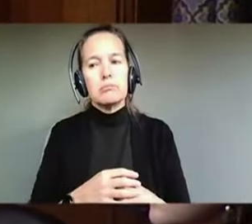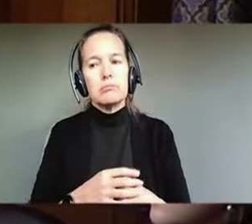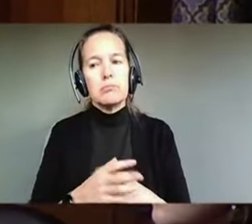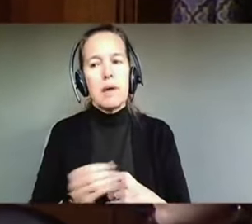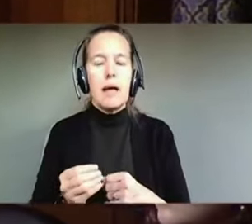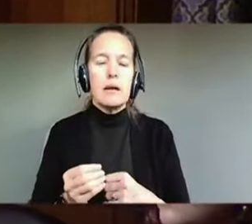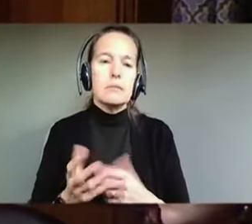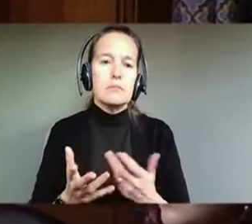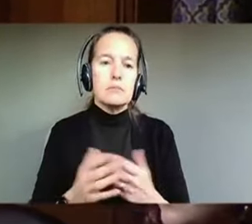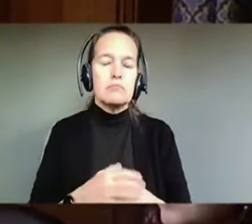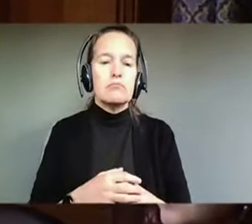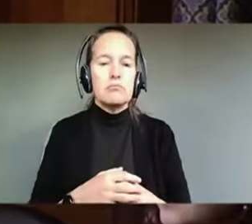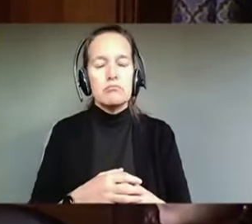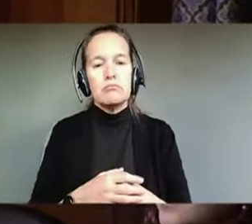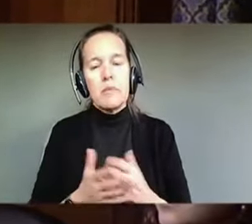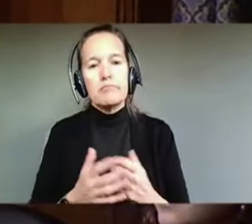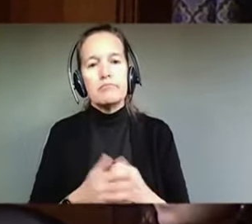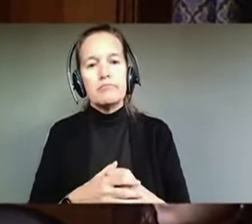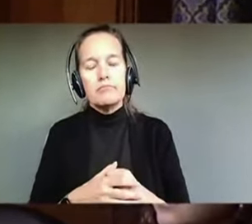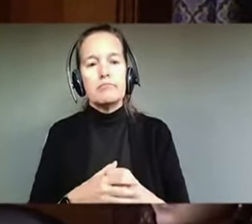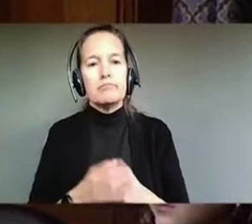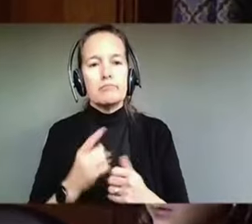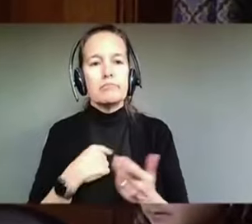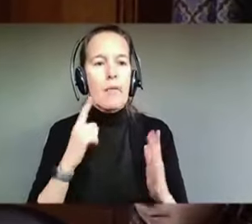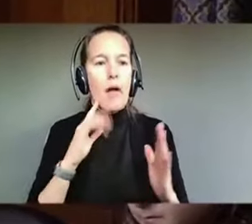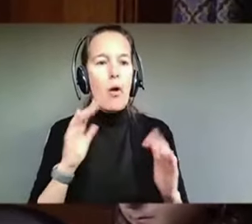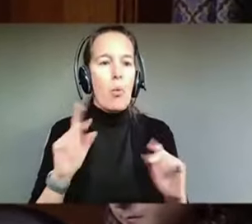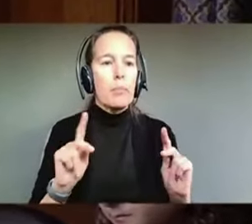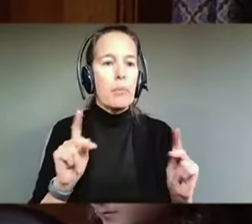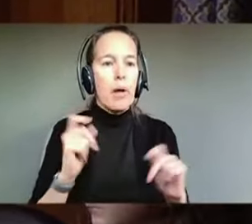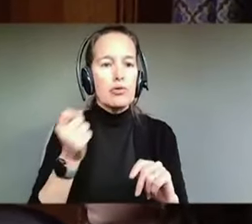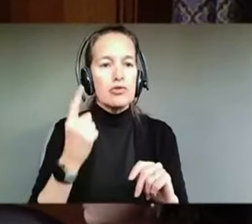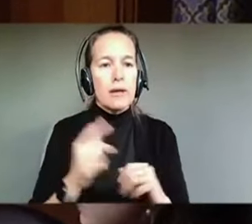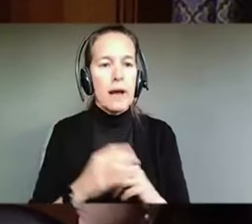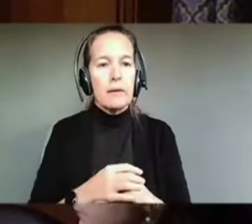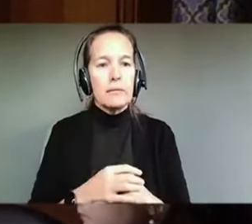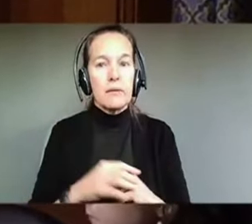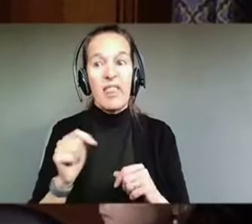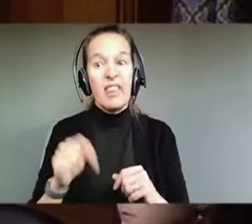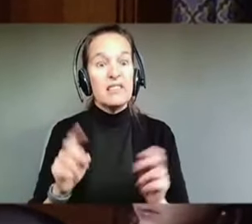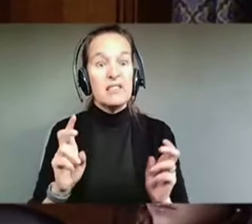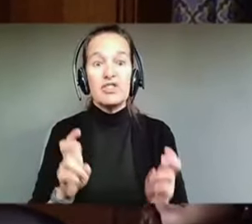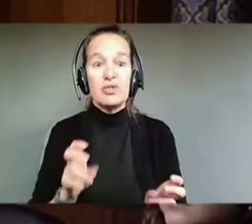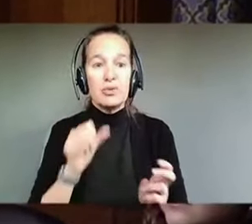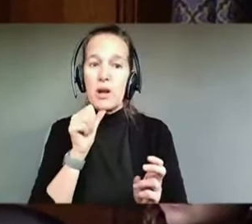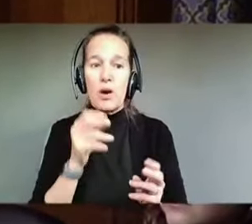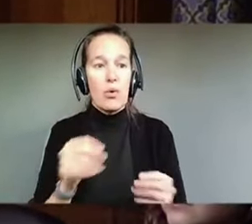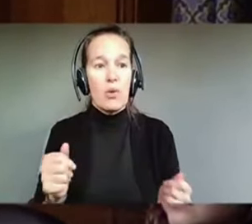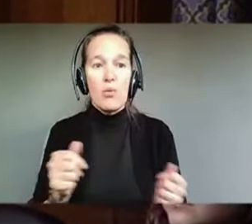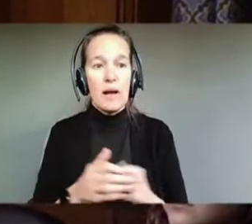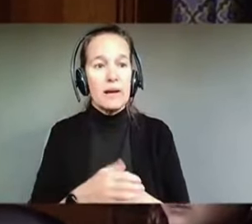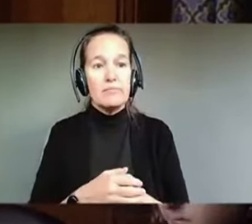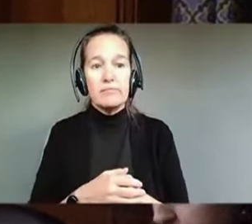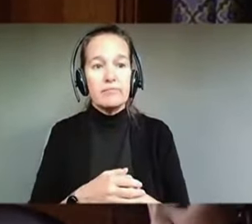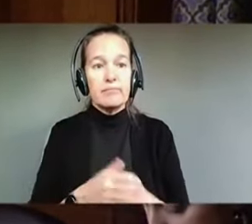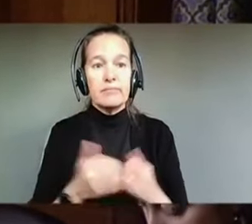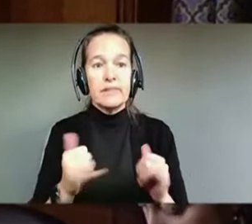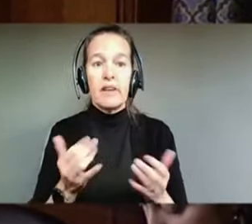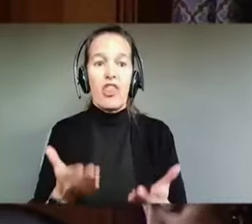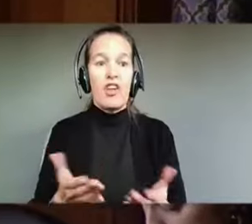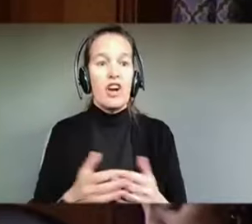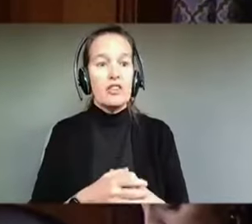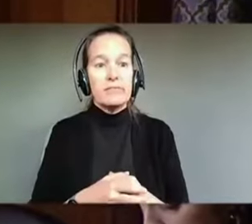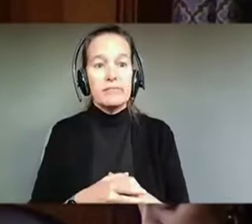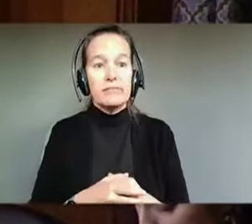and I just hope people understand it. This is not going away. It's still there, and if you get it, there's